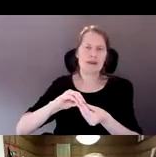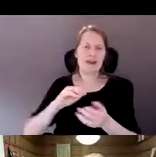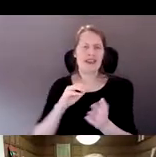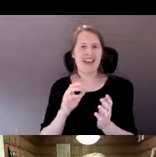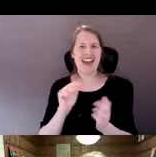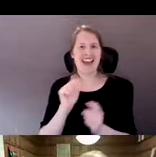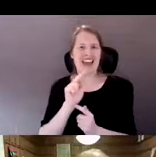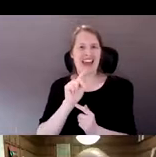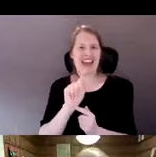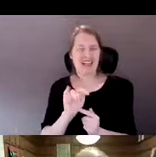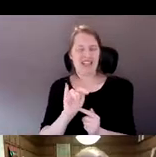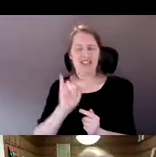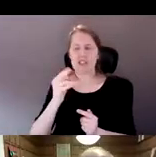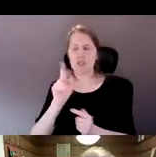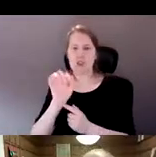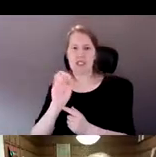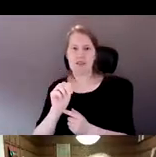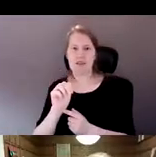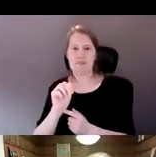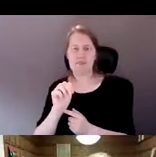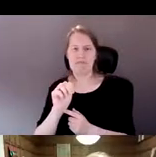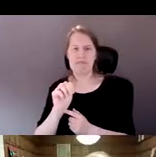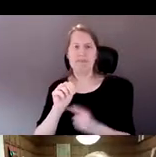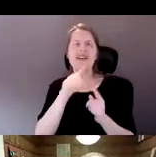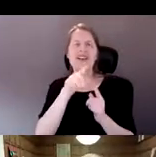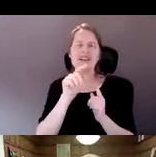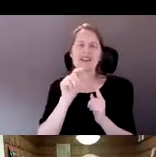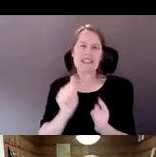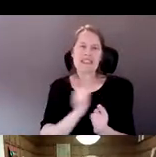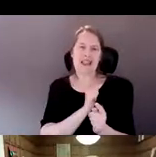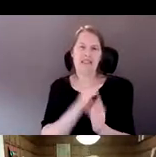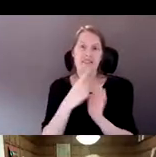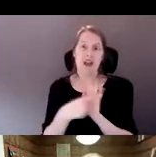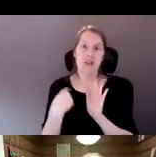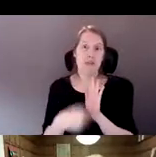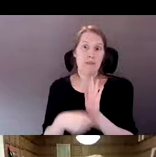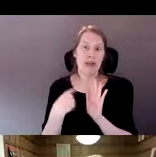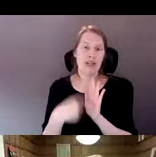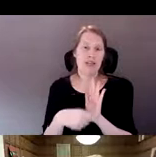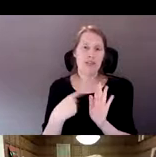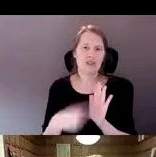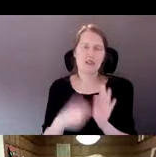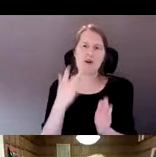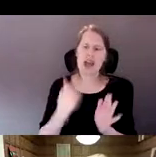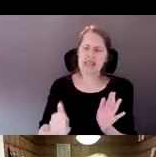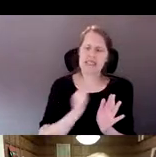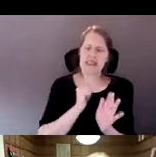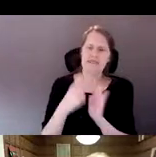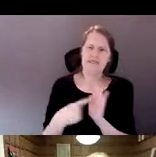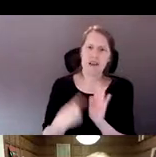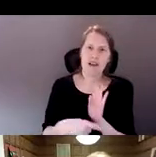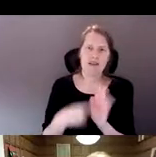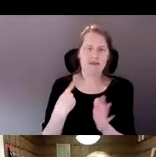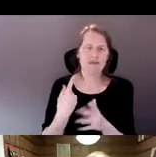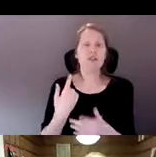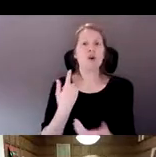anti-Judaism can do in his poem called Self-Condemnation, which is very appropriately called Self-Condemnation. And it's about how